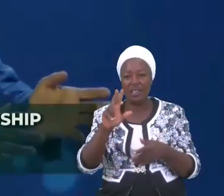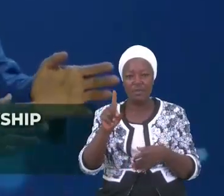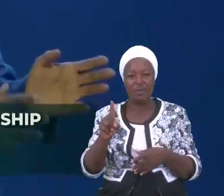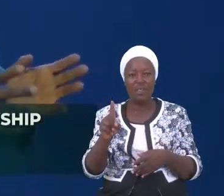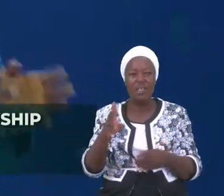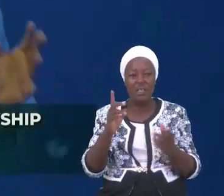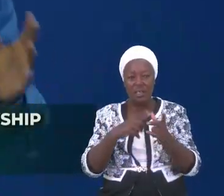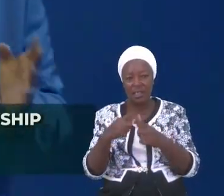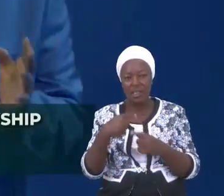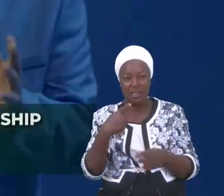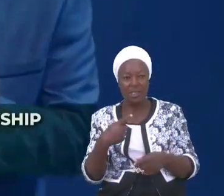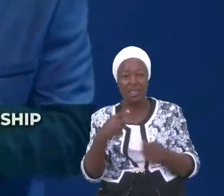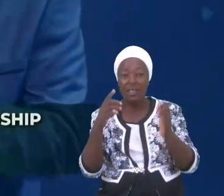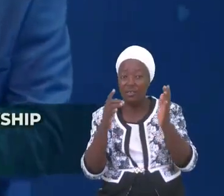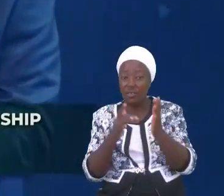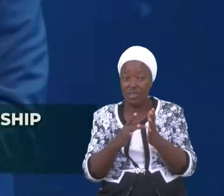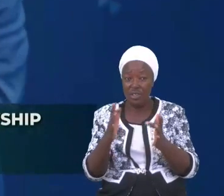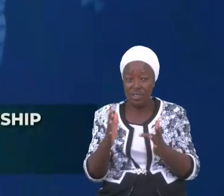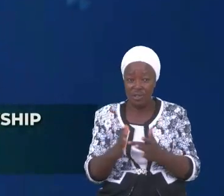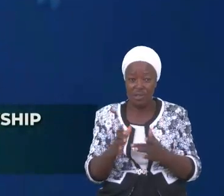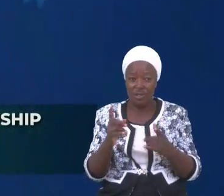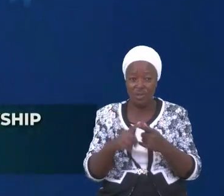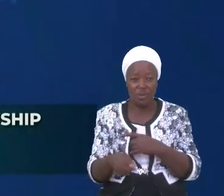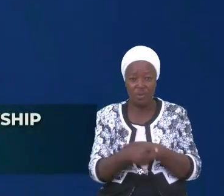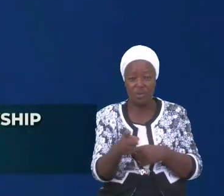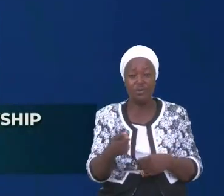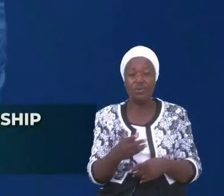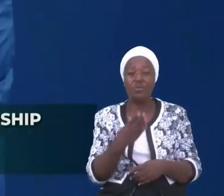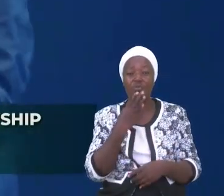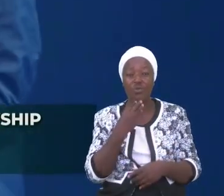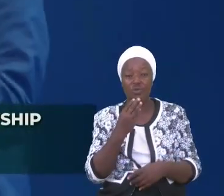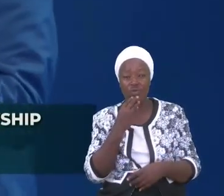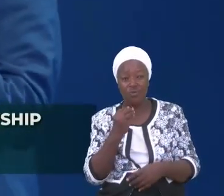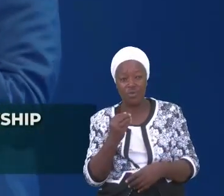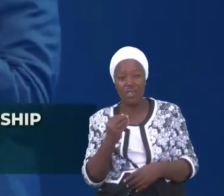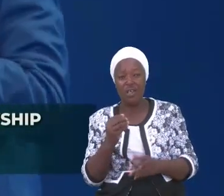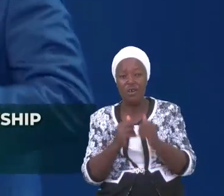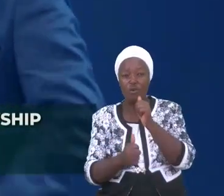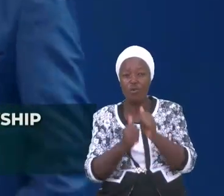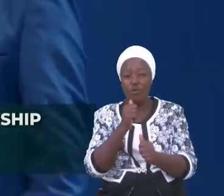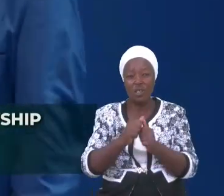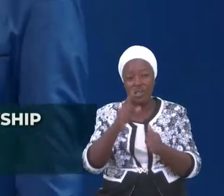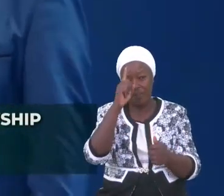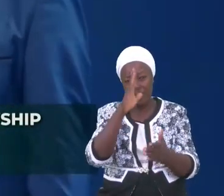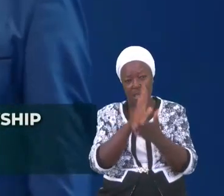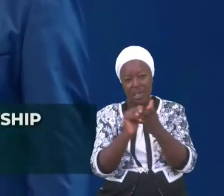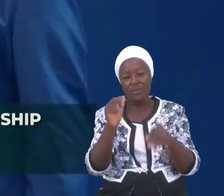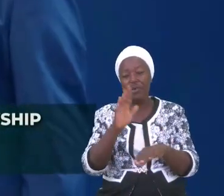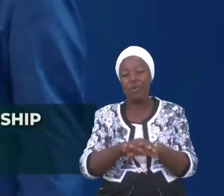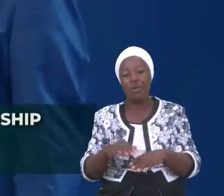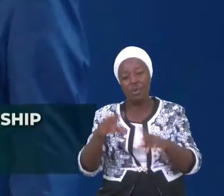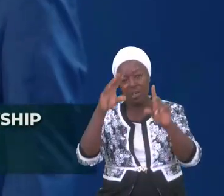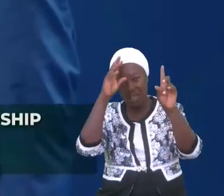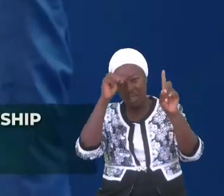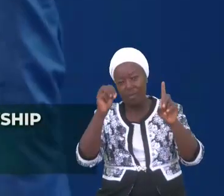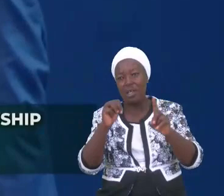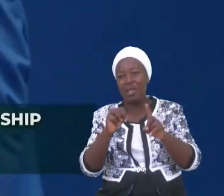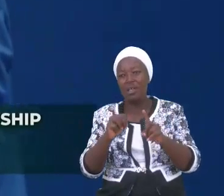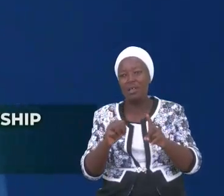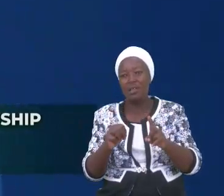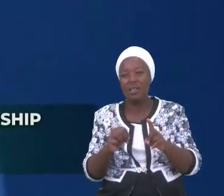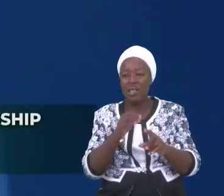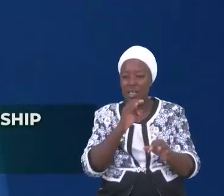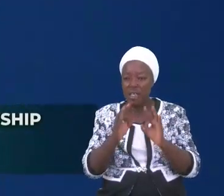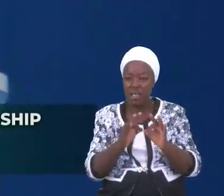said Jesus to those Jews which believed on him, if